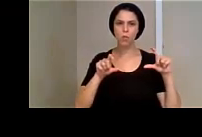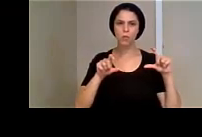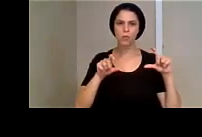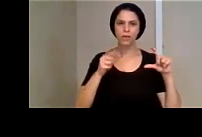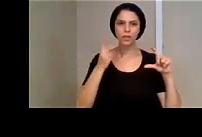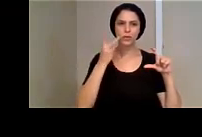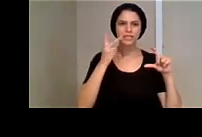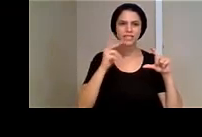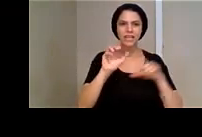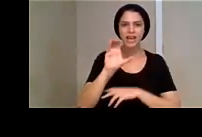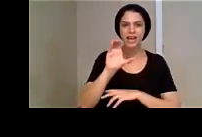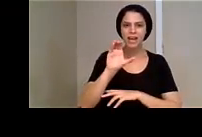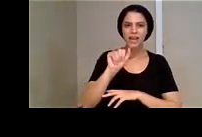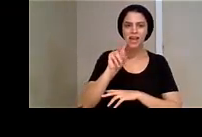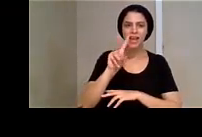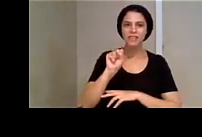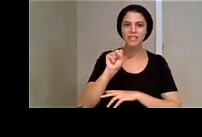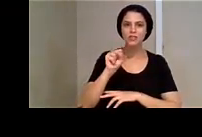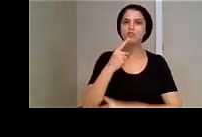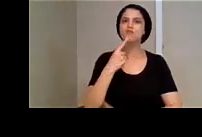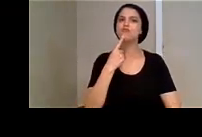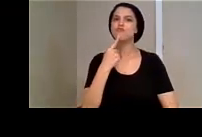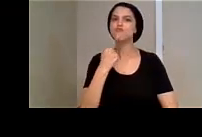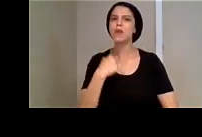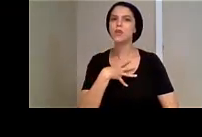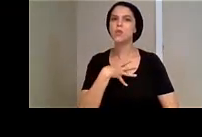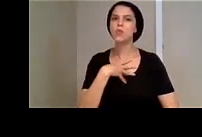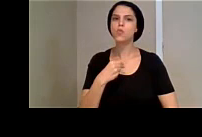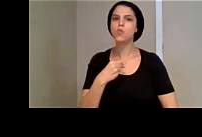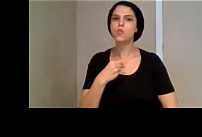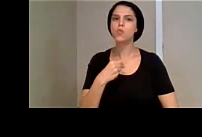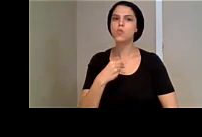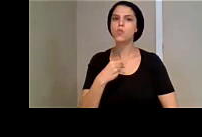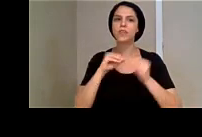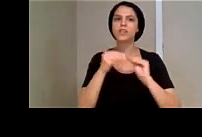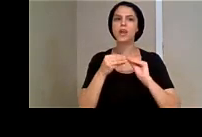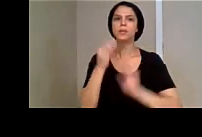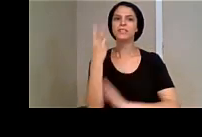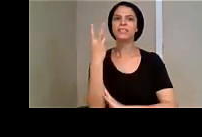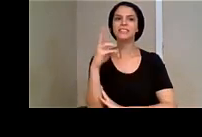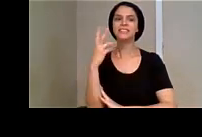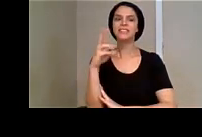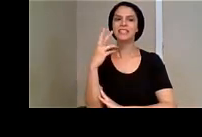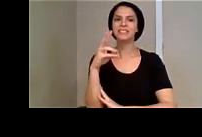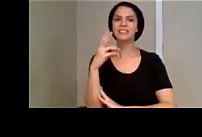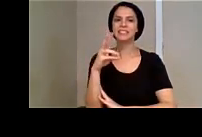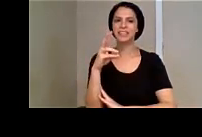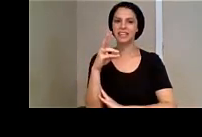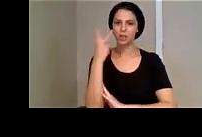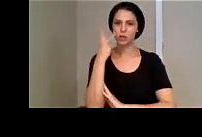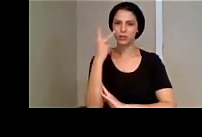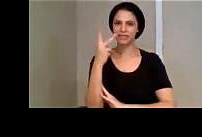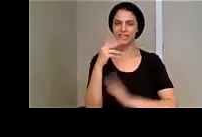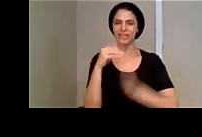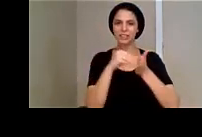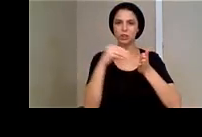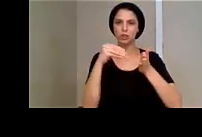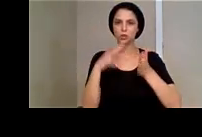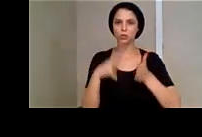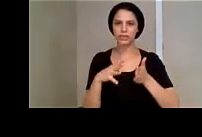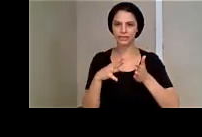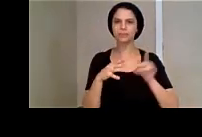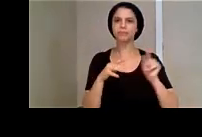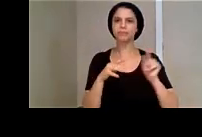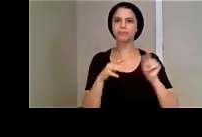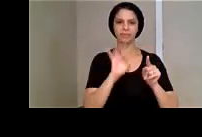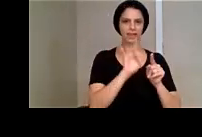Canvas symbol that's red and white, and in my case, it has the number 16 next to it, but underneath of it, it's labeled student. So I'm going to